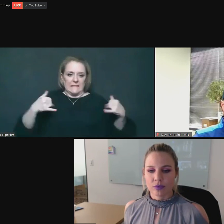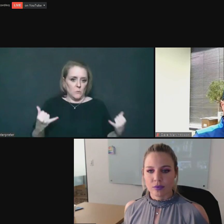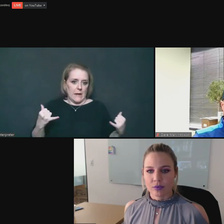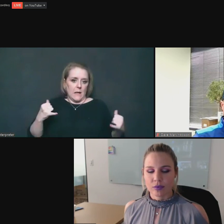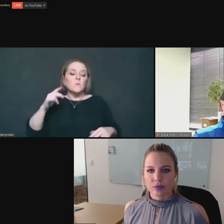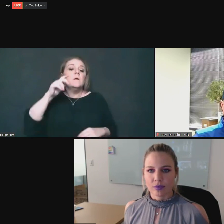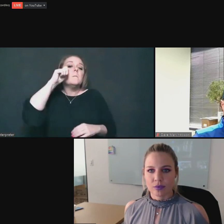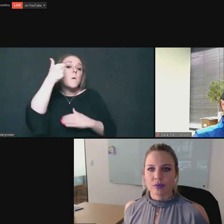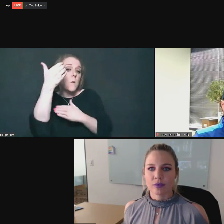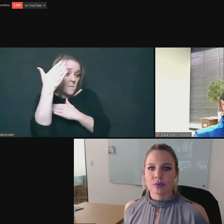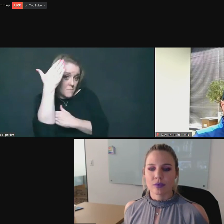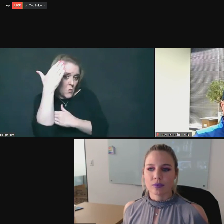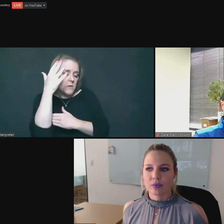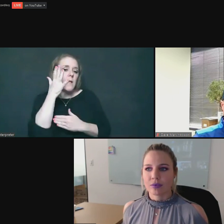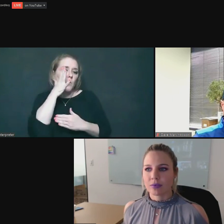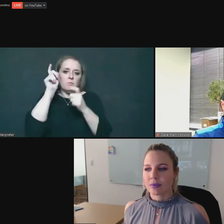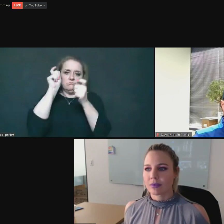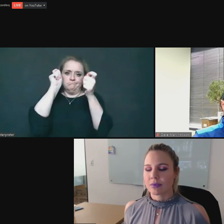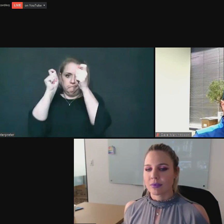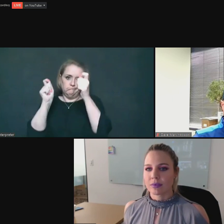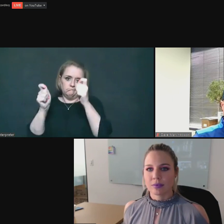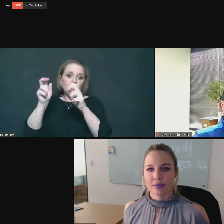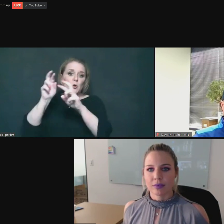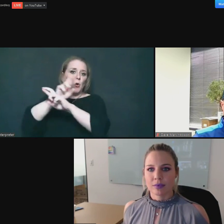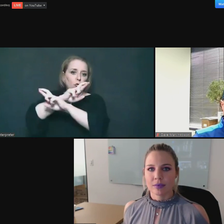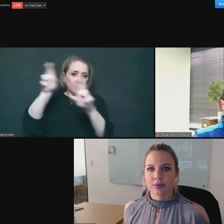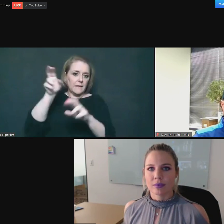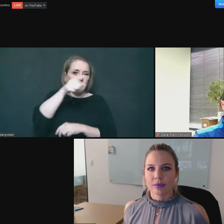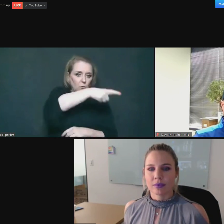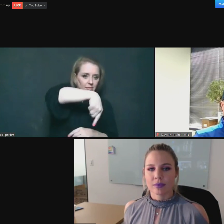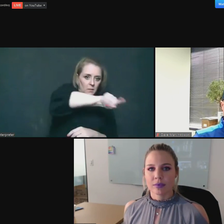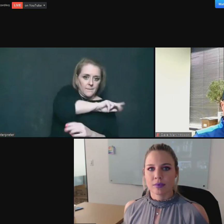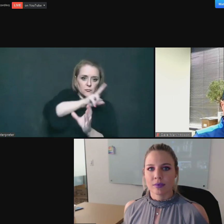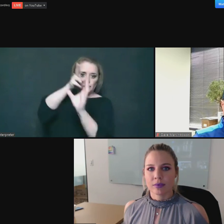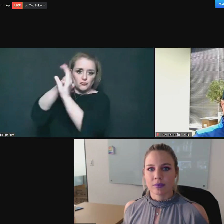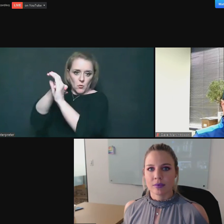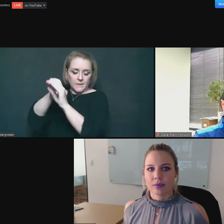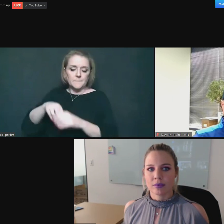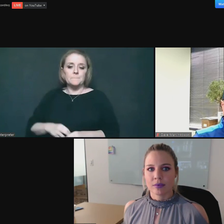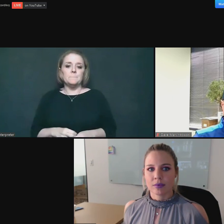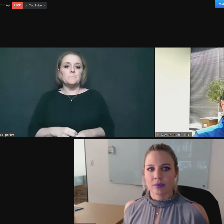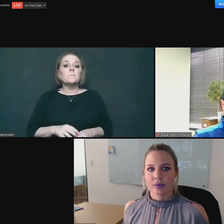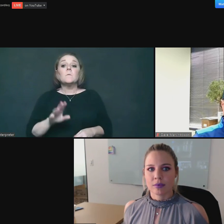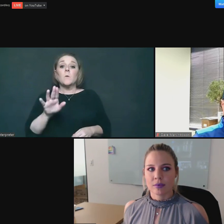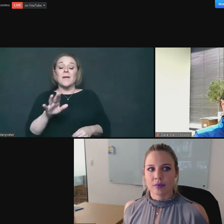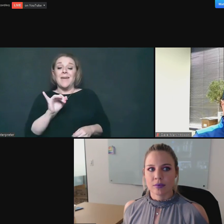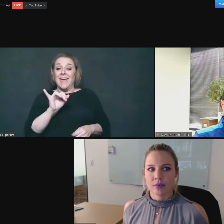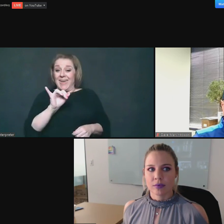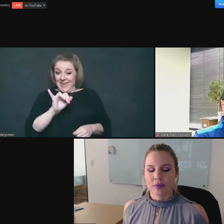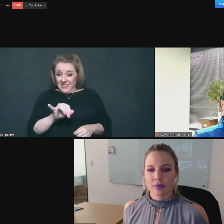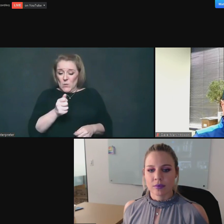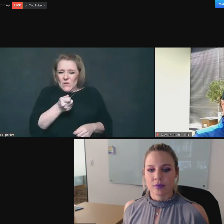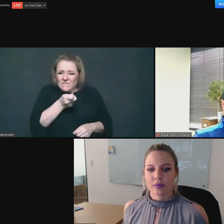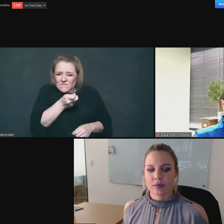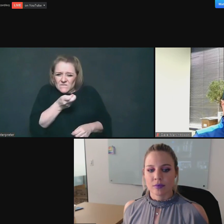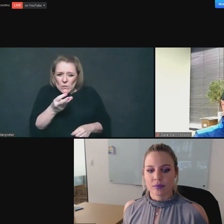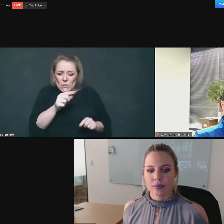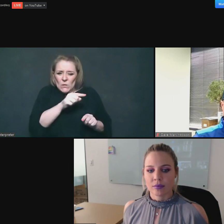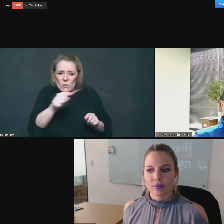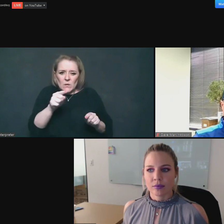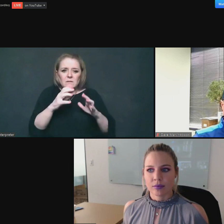site adjusted to add these businesses in by tomorrow morning. Okay, and those handful of asks that Dave talked about, those